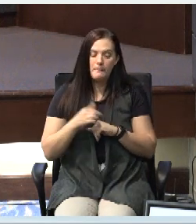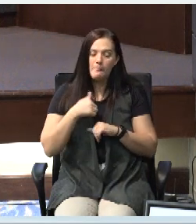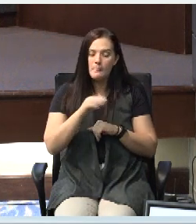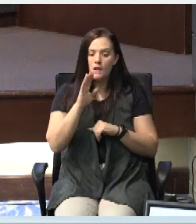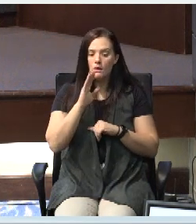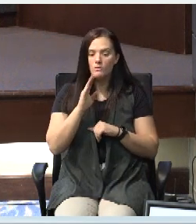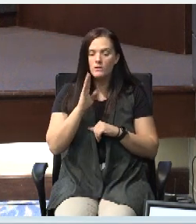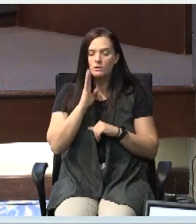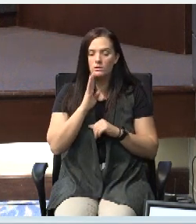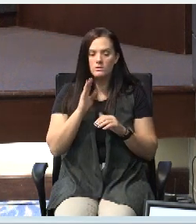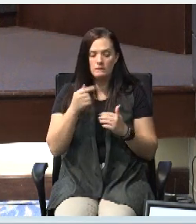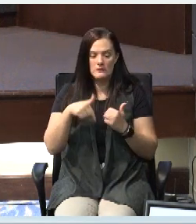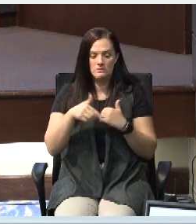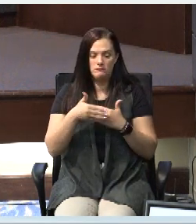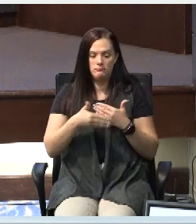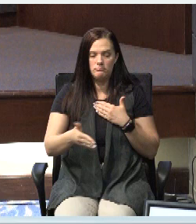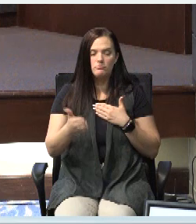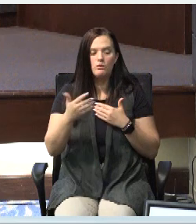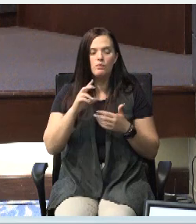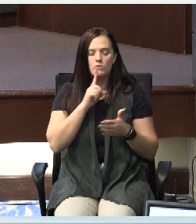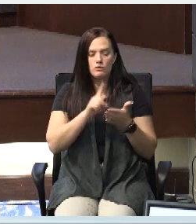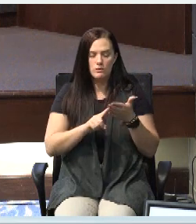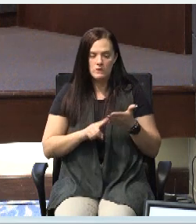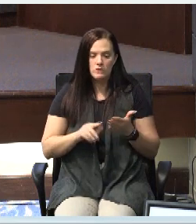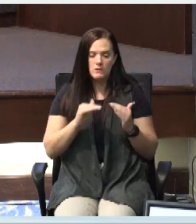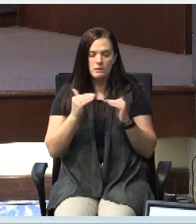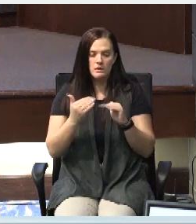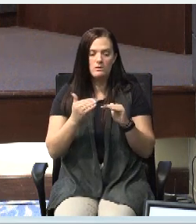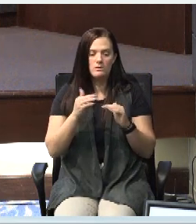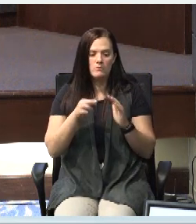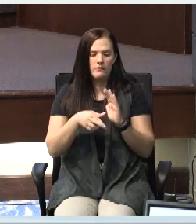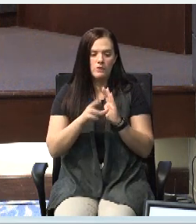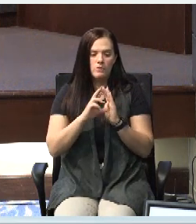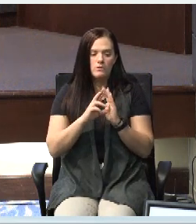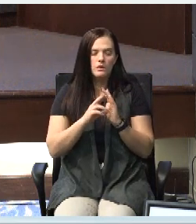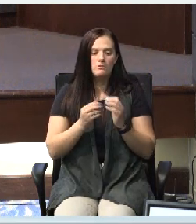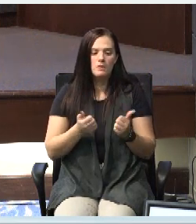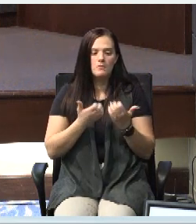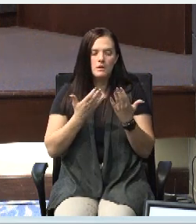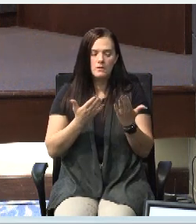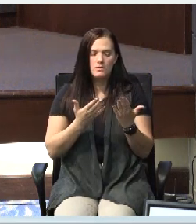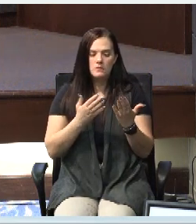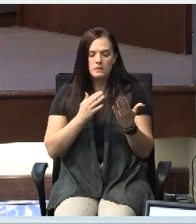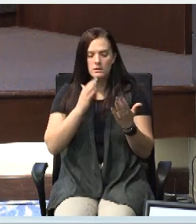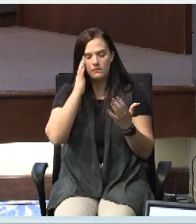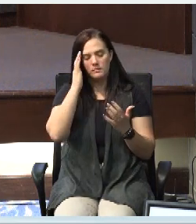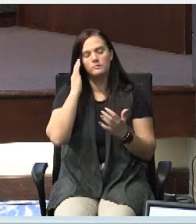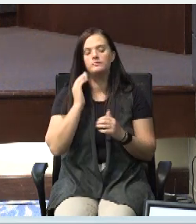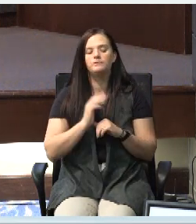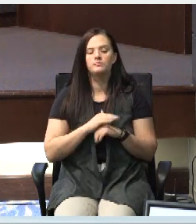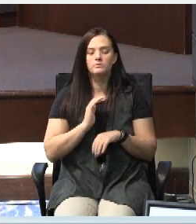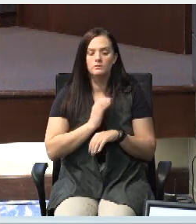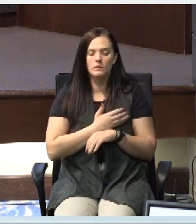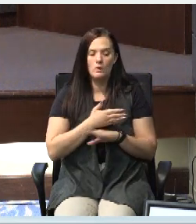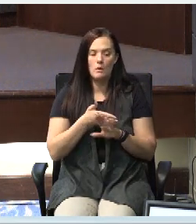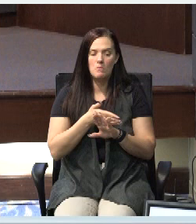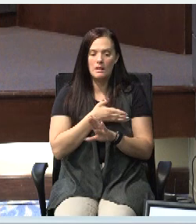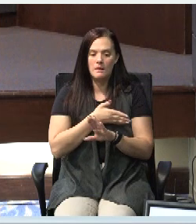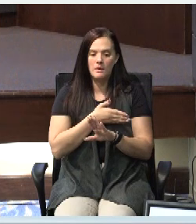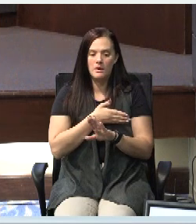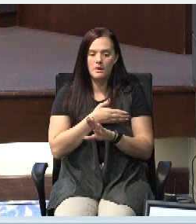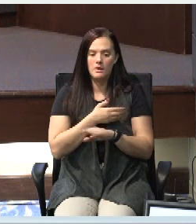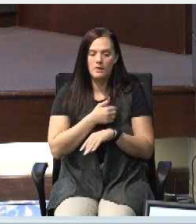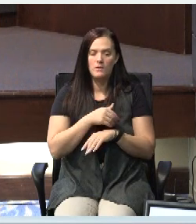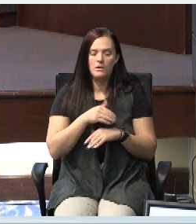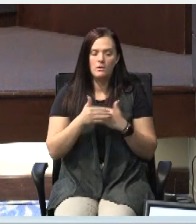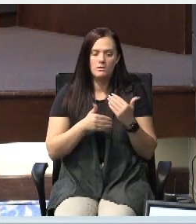will proceed forward with our research and peer city review toward a proposed graffiti abatement ordinance. Our preliminary graffiti